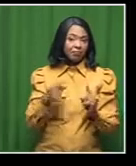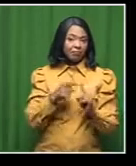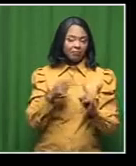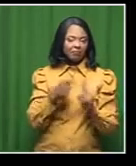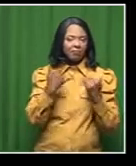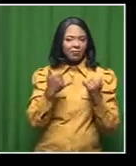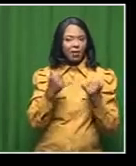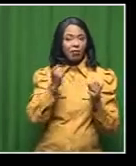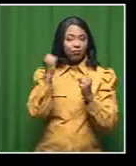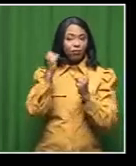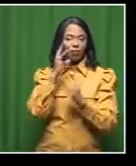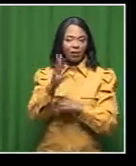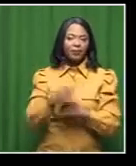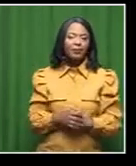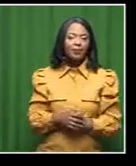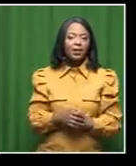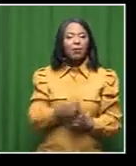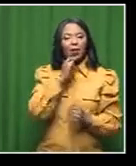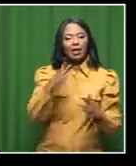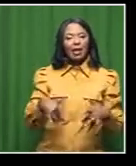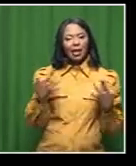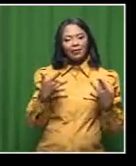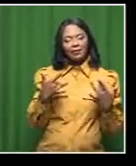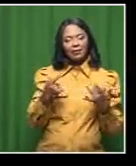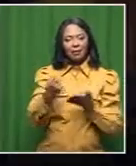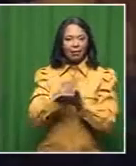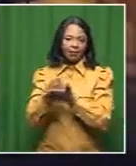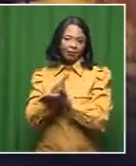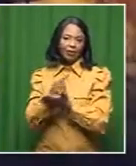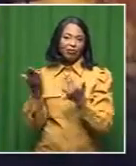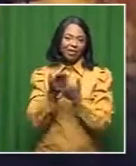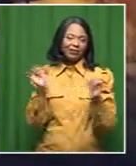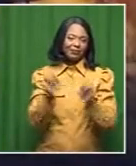delivering at Morning Live SABC? Let us know what your views are. Let's take a quick break before news.